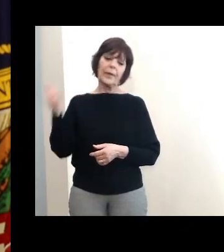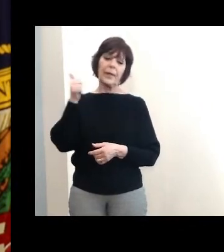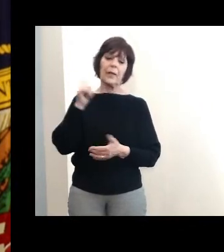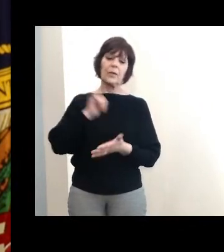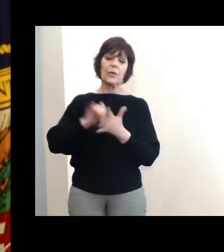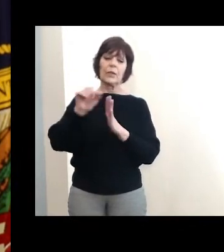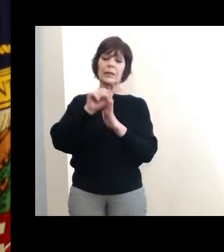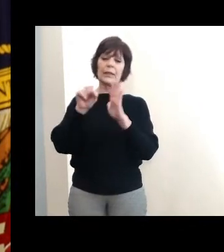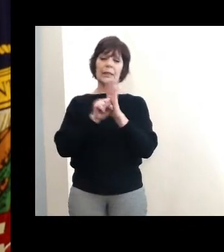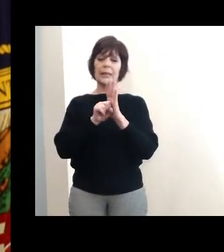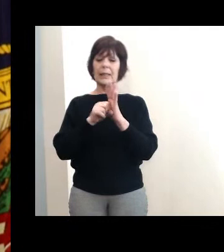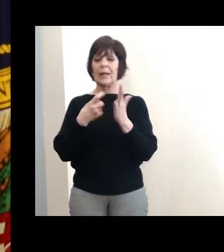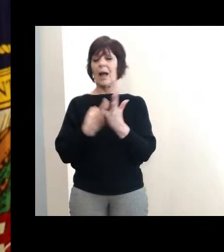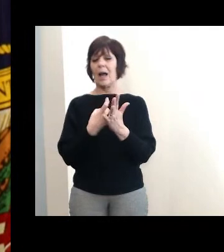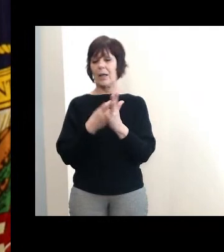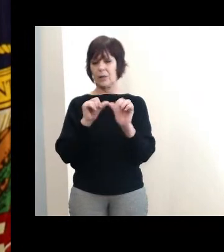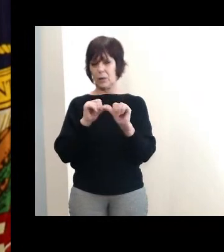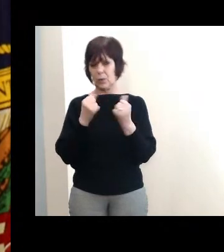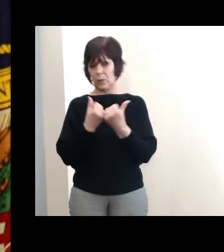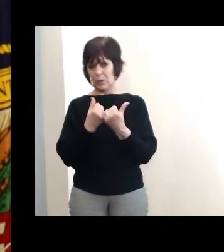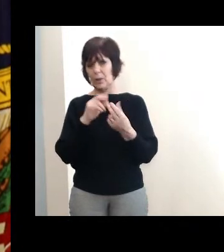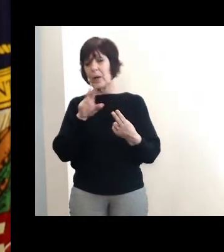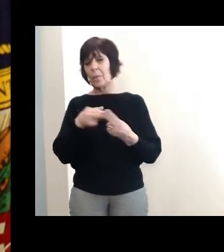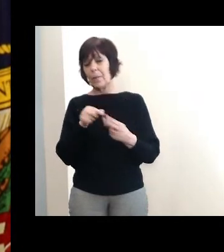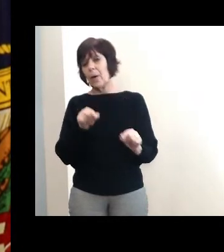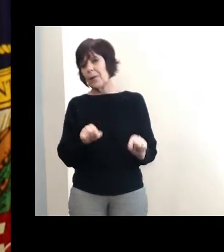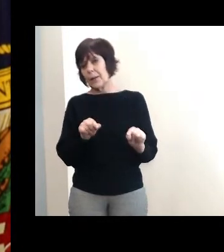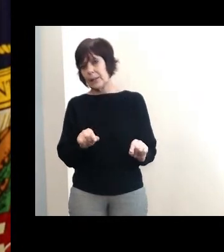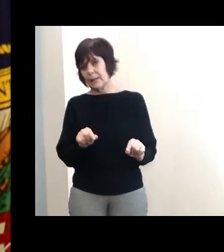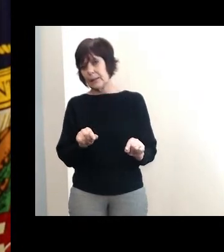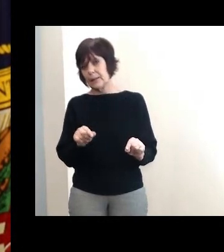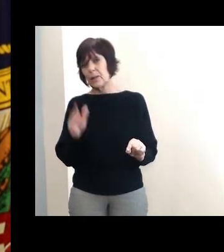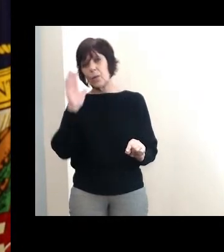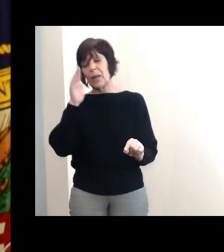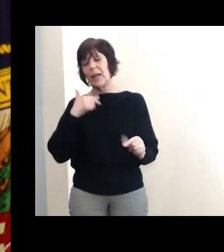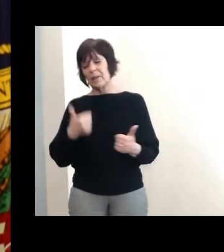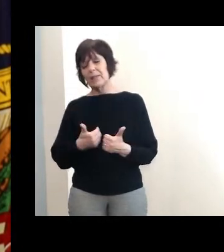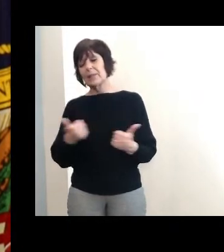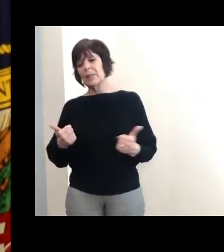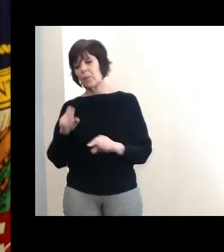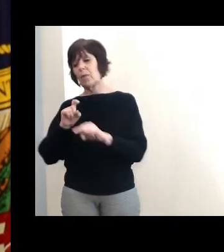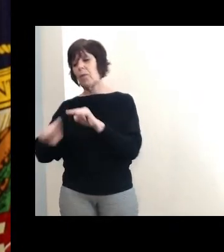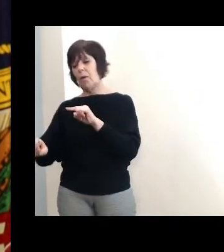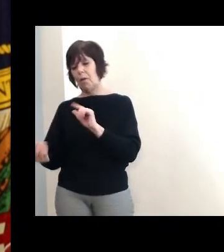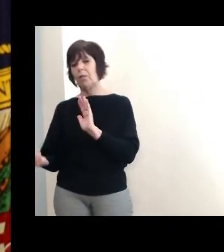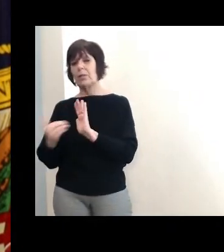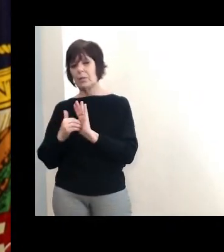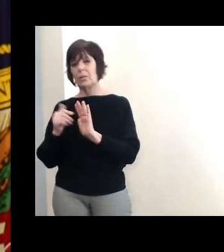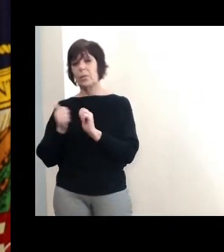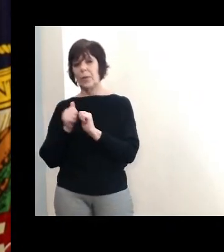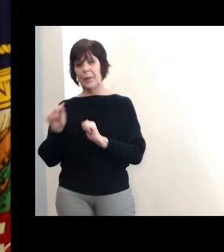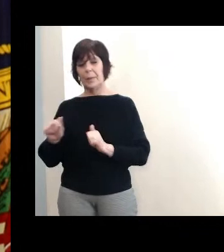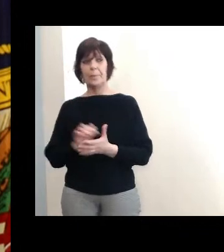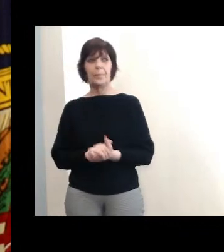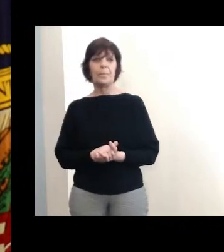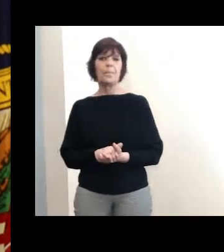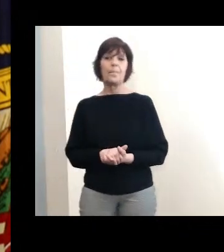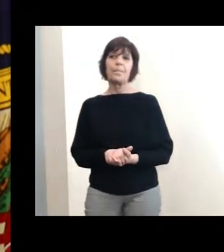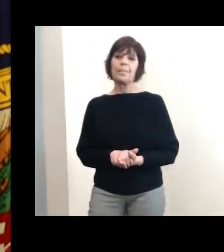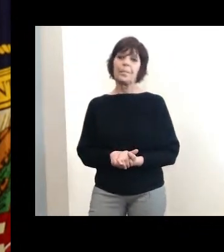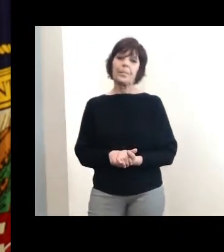Hockey Association, with regards to this, and we're actually going to have a separate call with the New York State Hockey Association regarding hockey